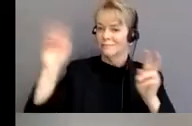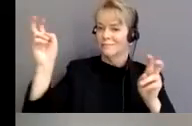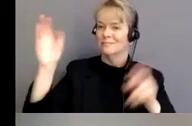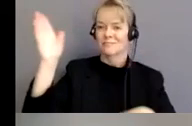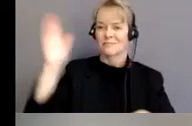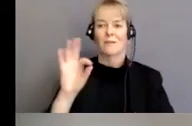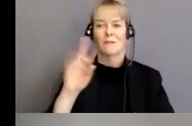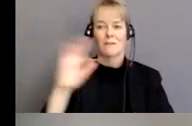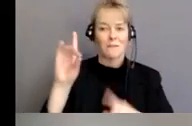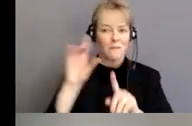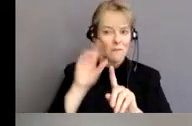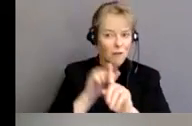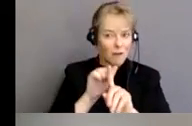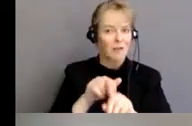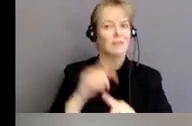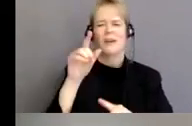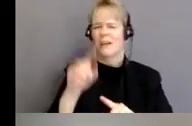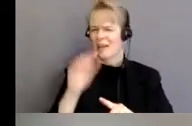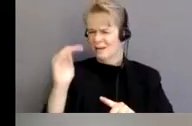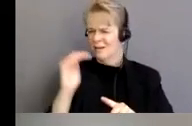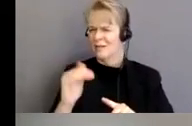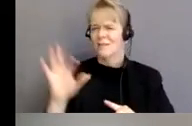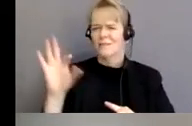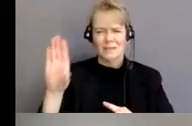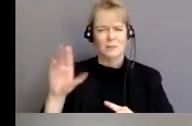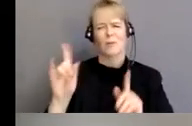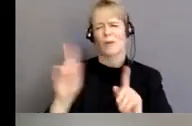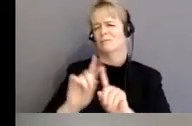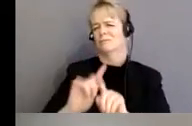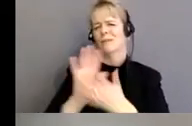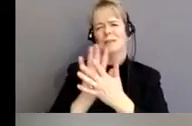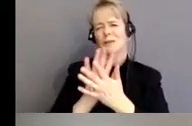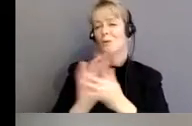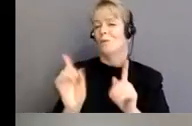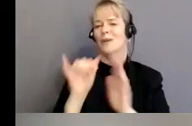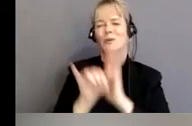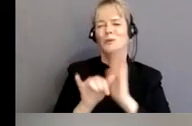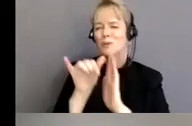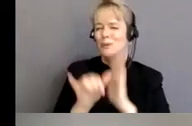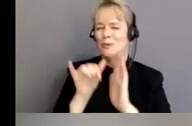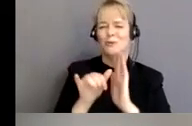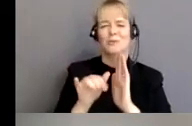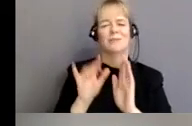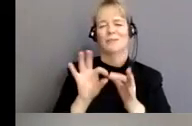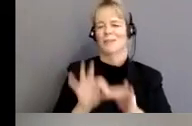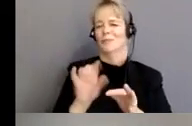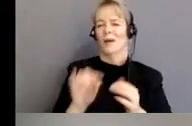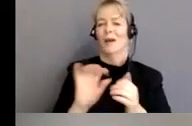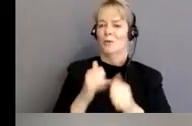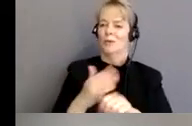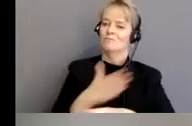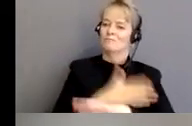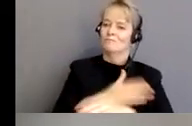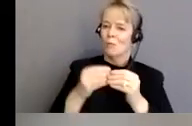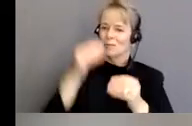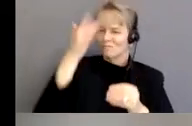at Get Smarter About Money. And certainly we have lots of videos on YouTube on Get Smarter About Money. And these YouTube videos are